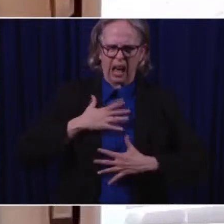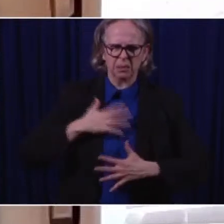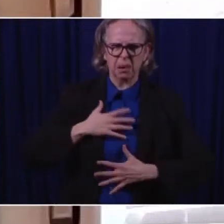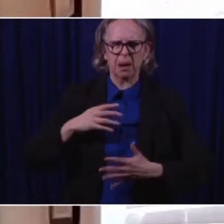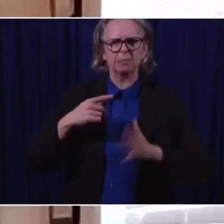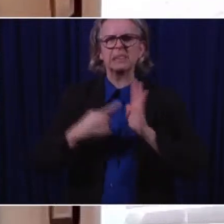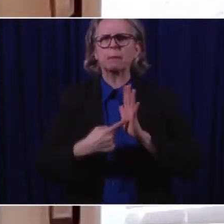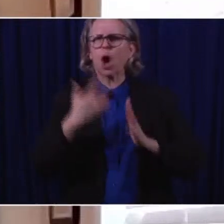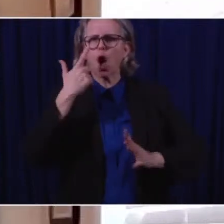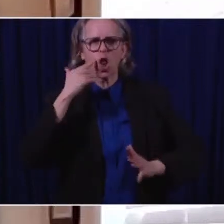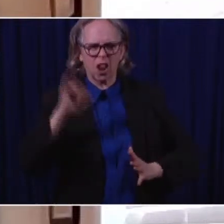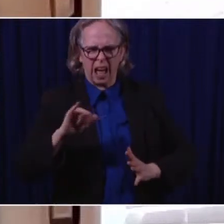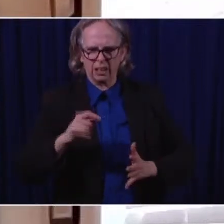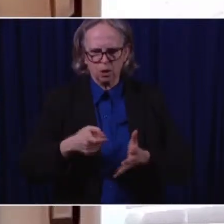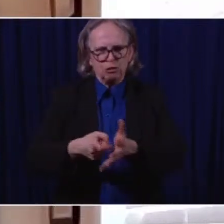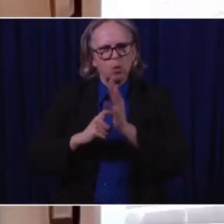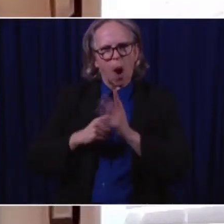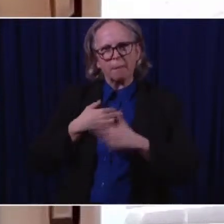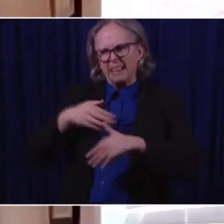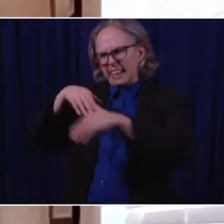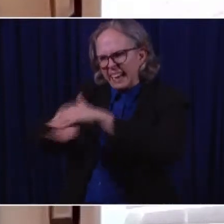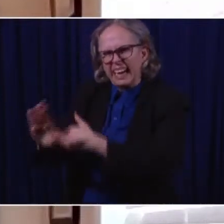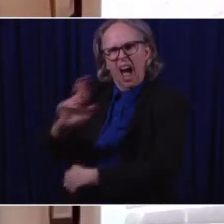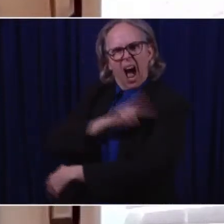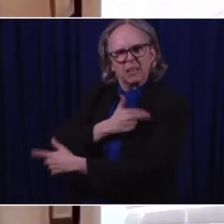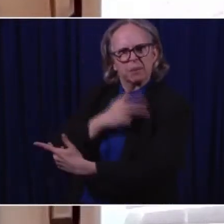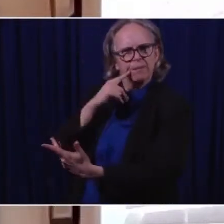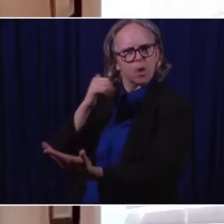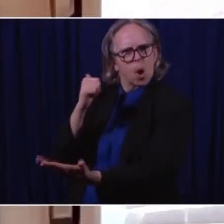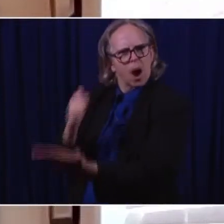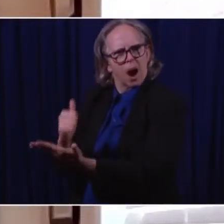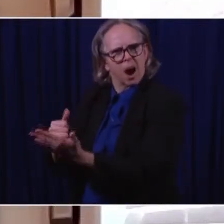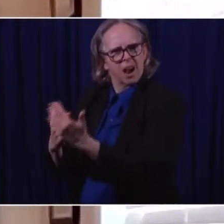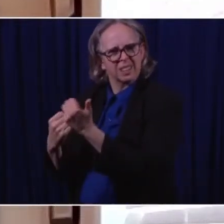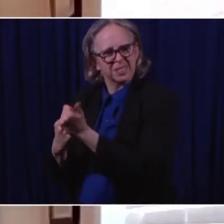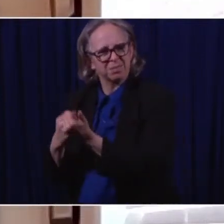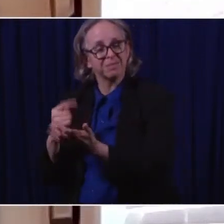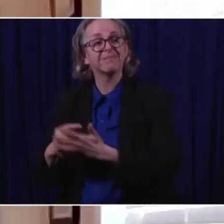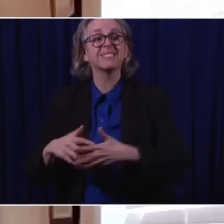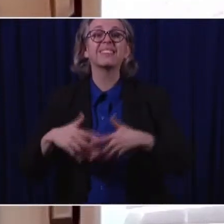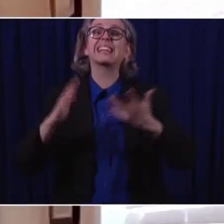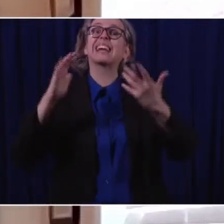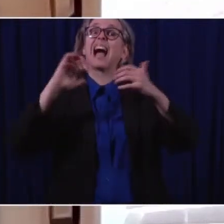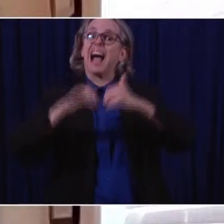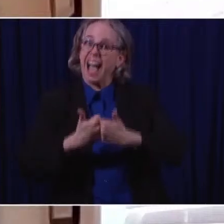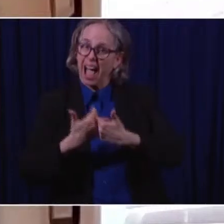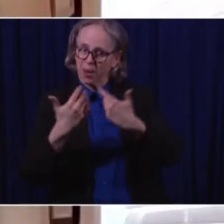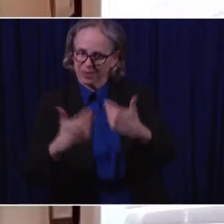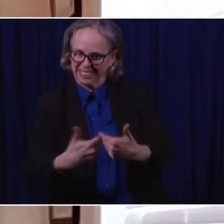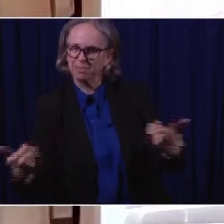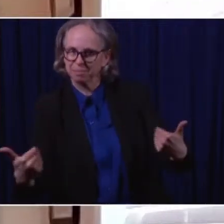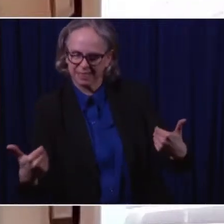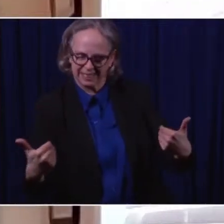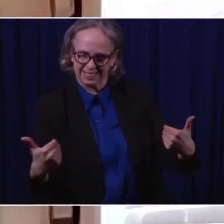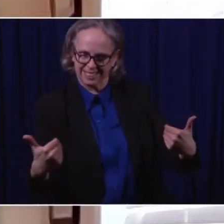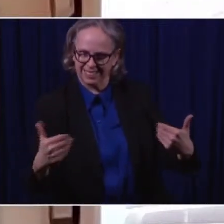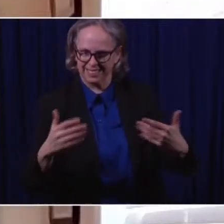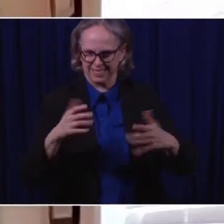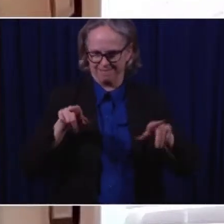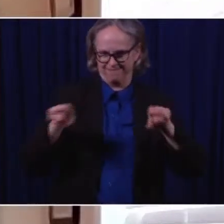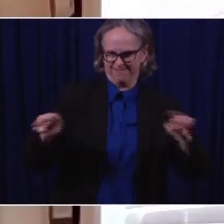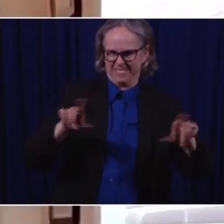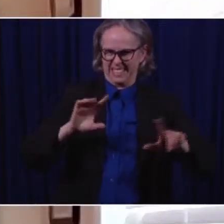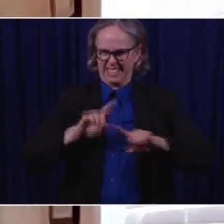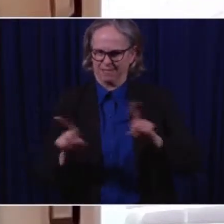So that's the rationale. The reality is that there is no system that can